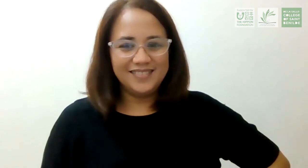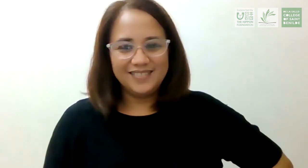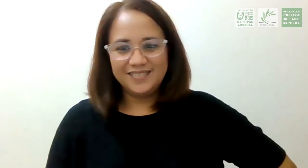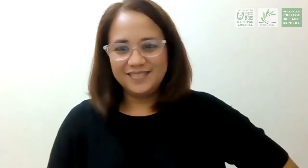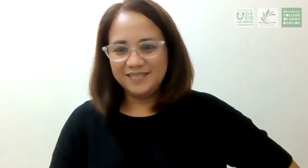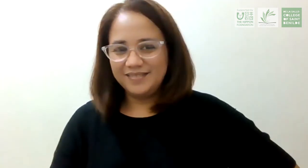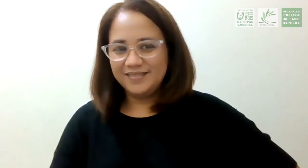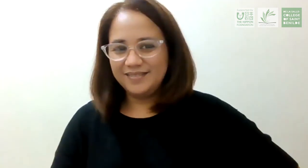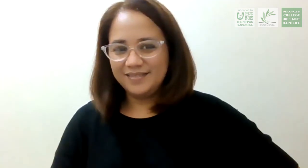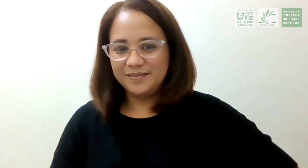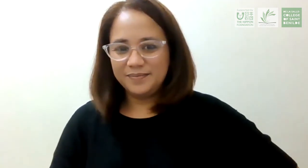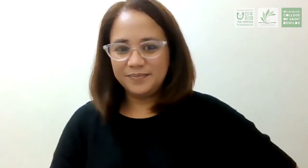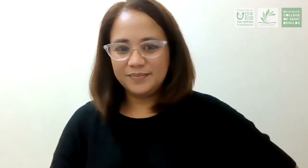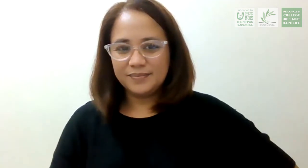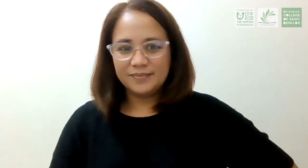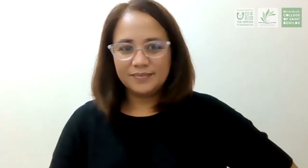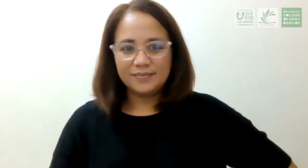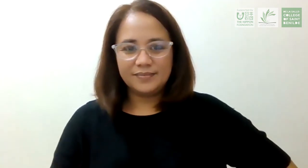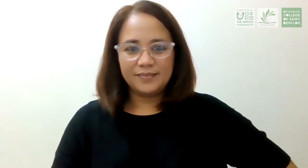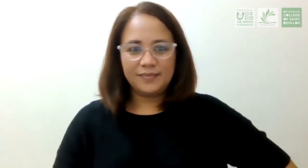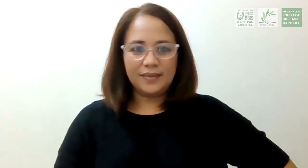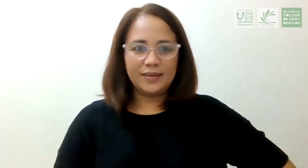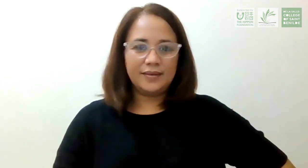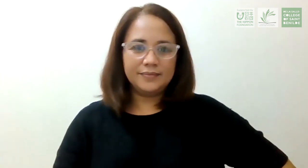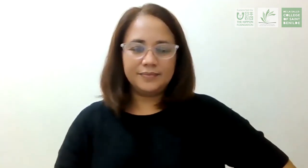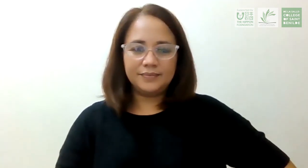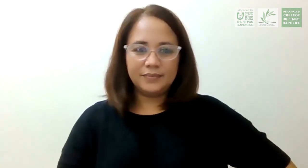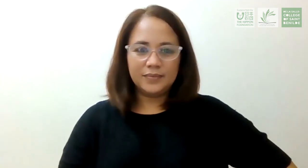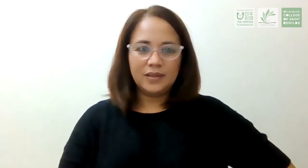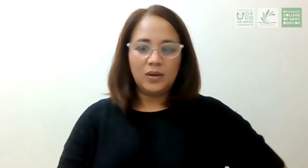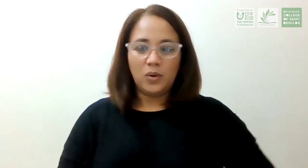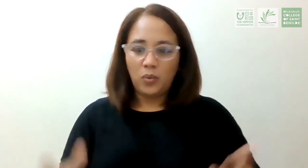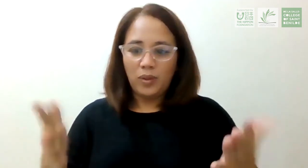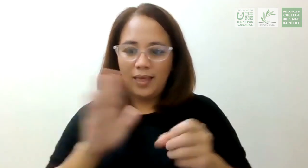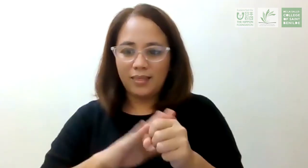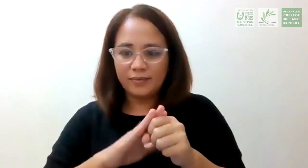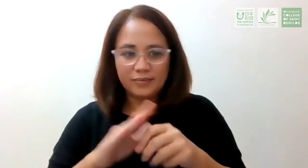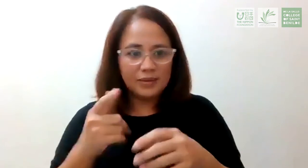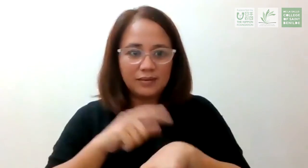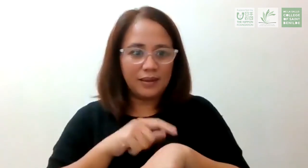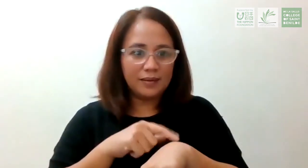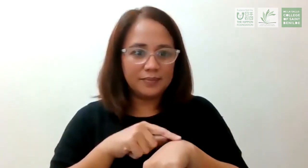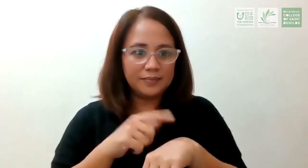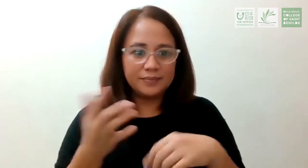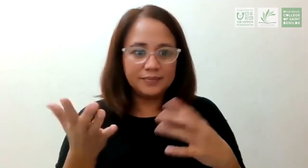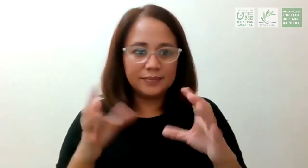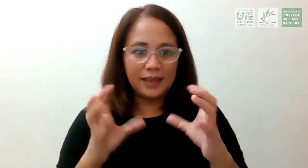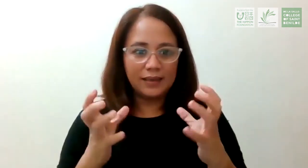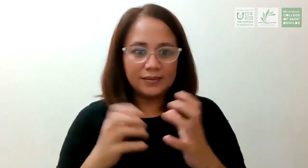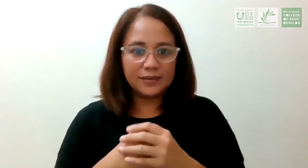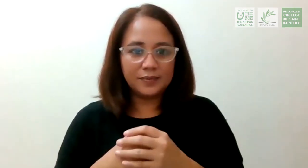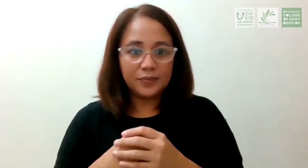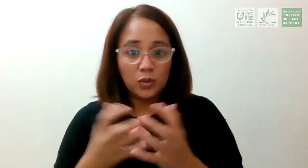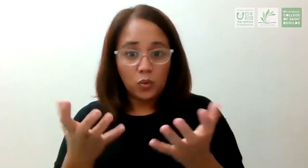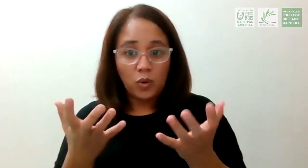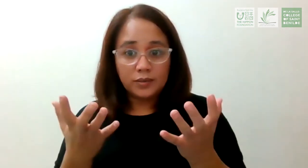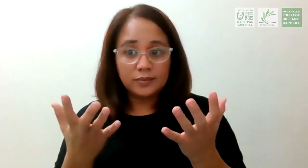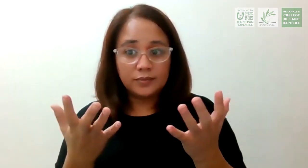we don't have that many minutes left in class. You want to just